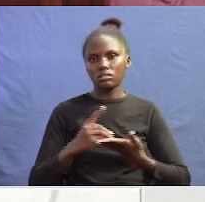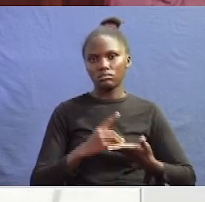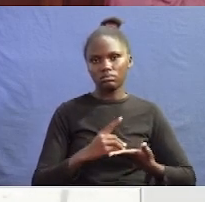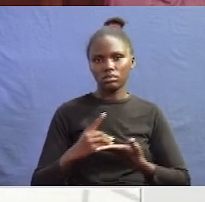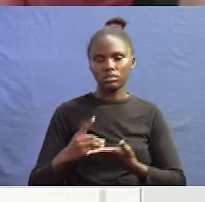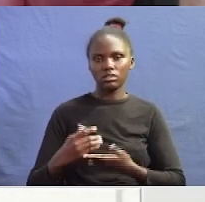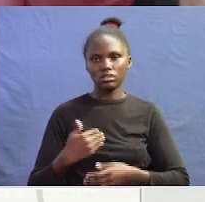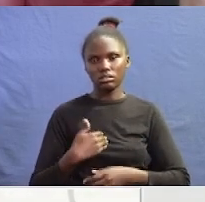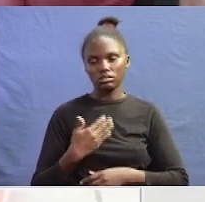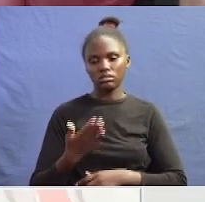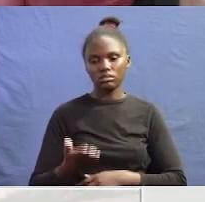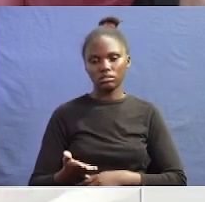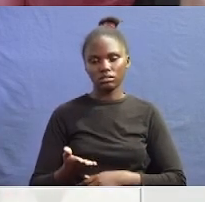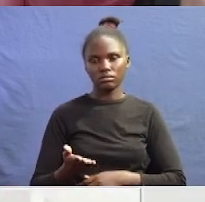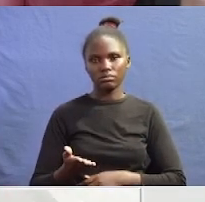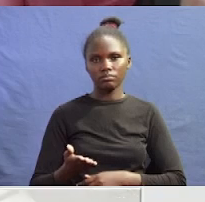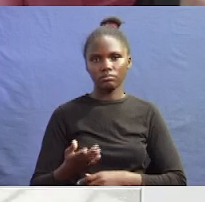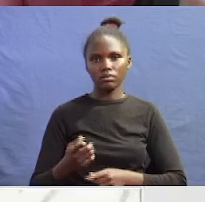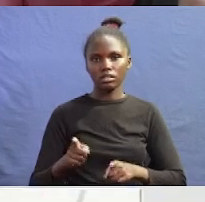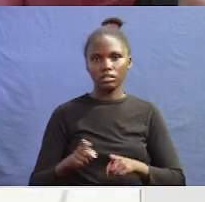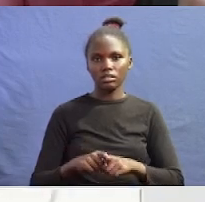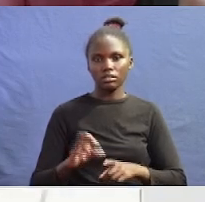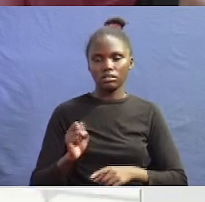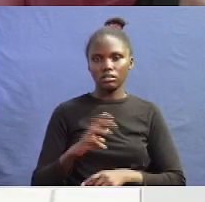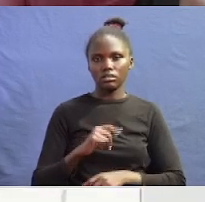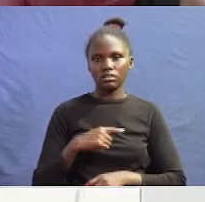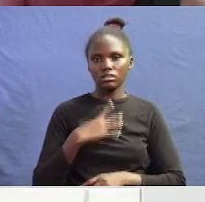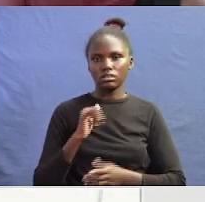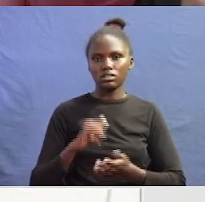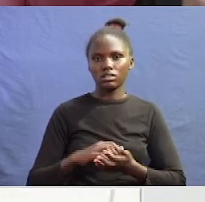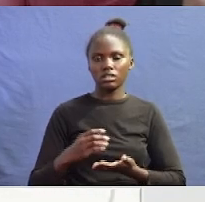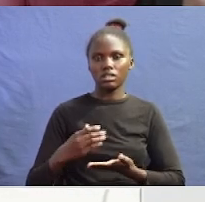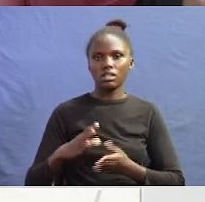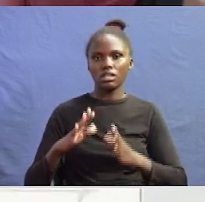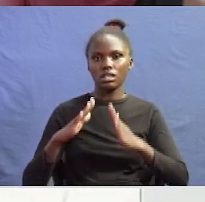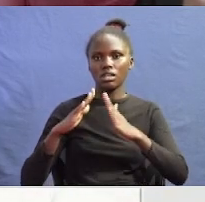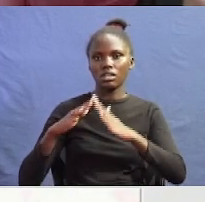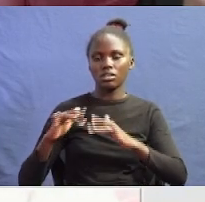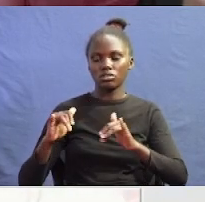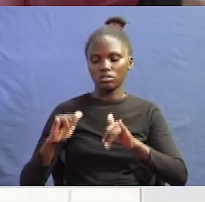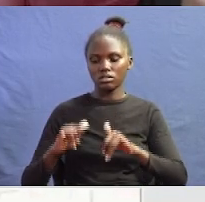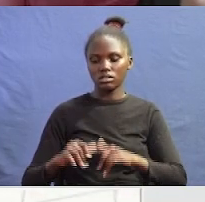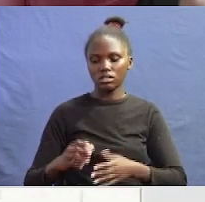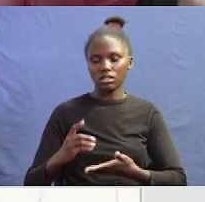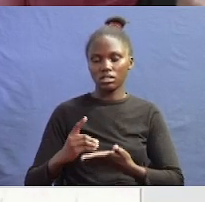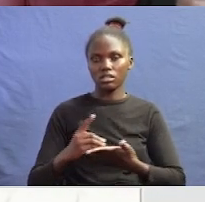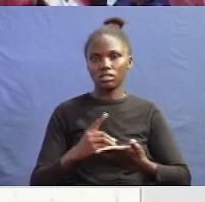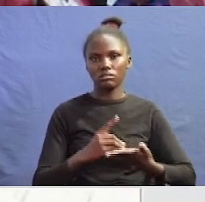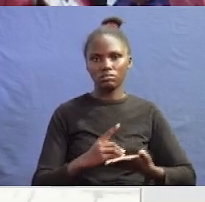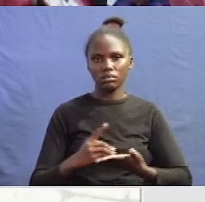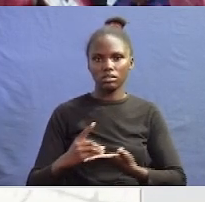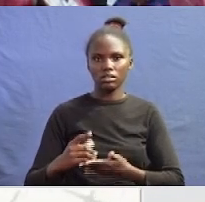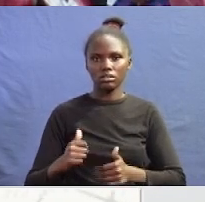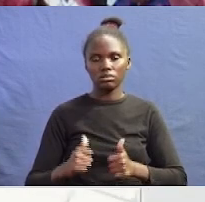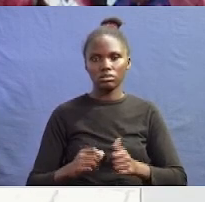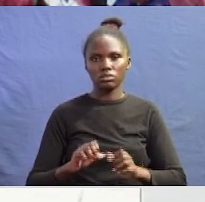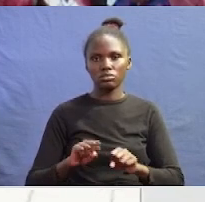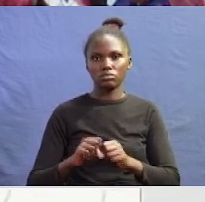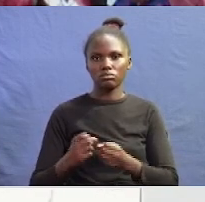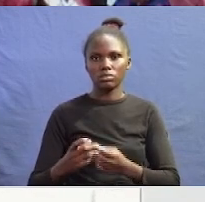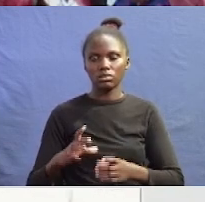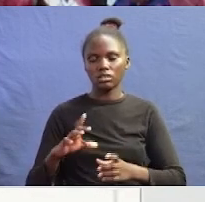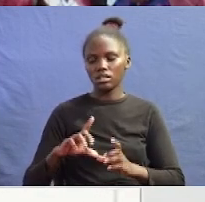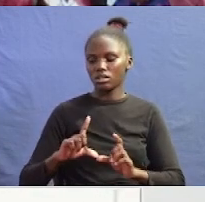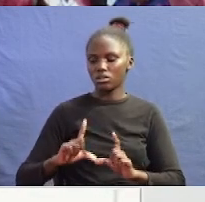this House? Isiolo Senator Fatuma Dulo pleaded with the House to uphold the motion, terming it a make or break for